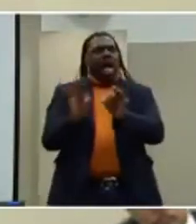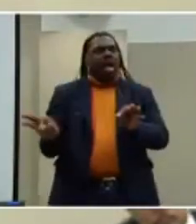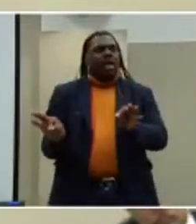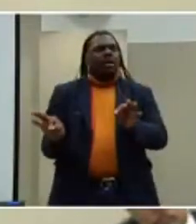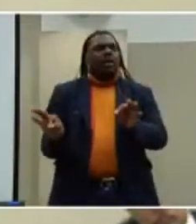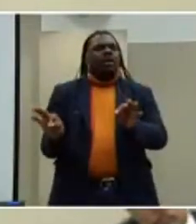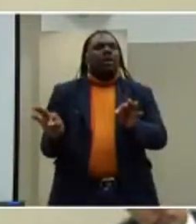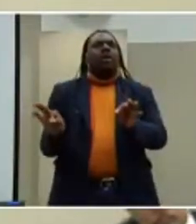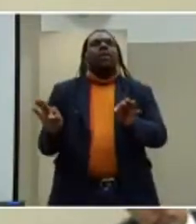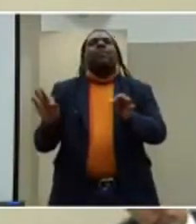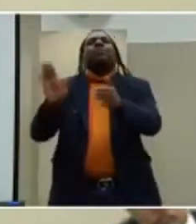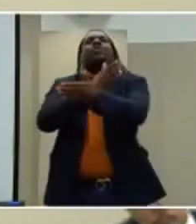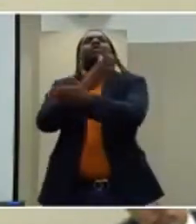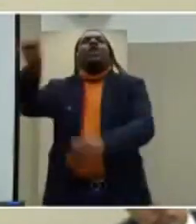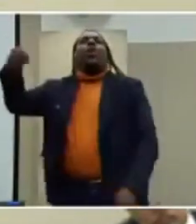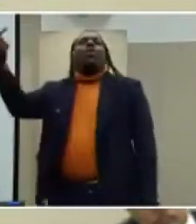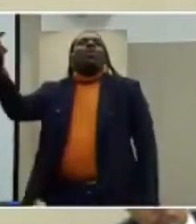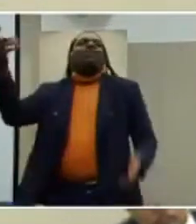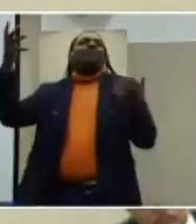only music.